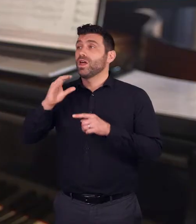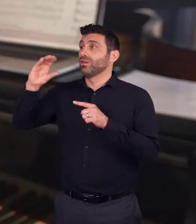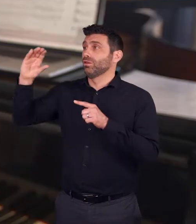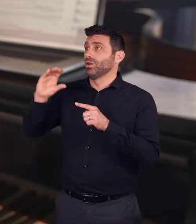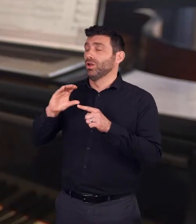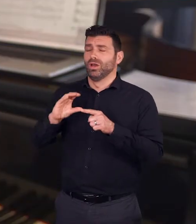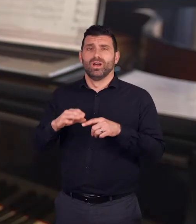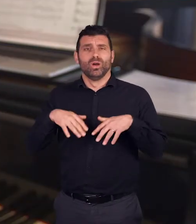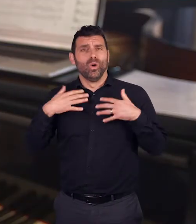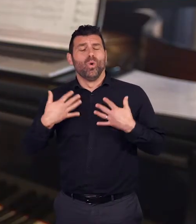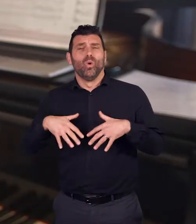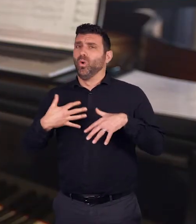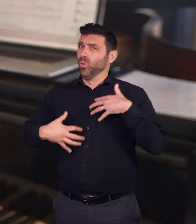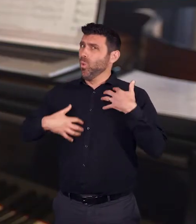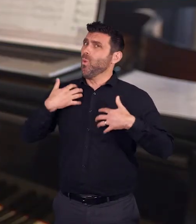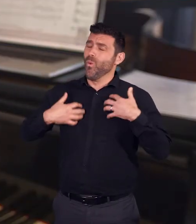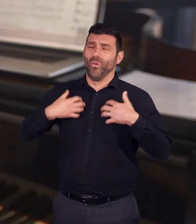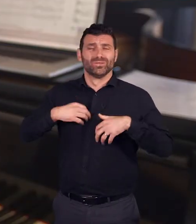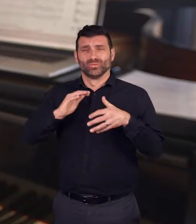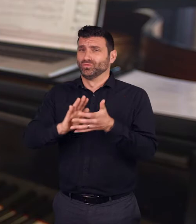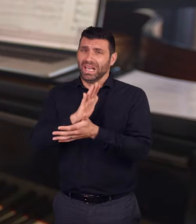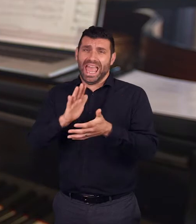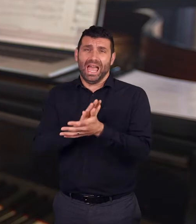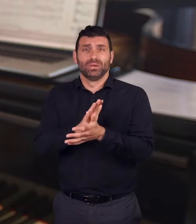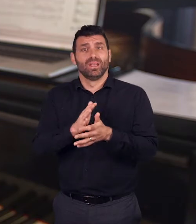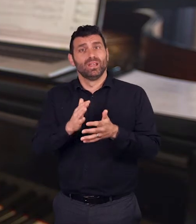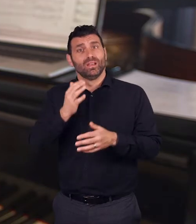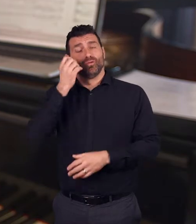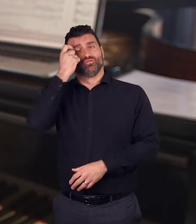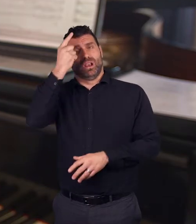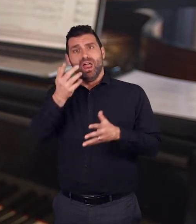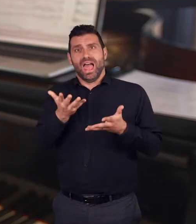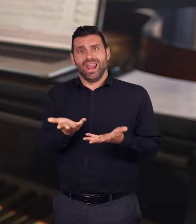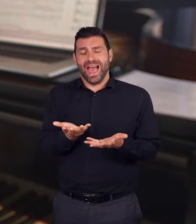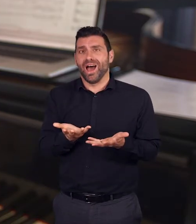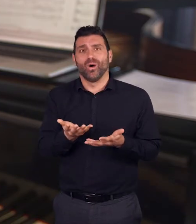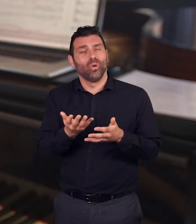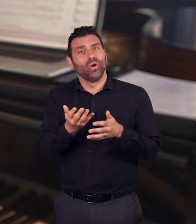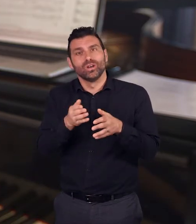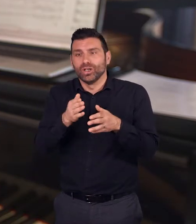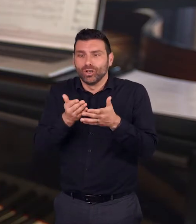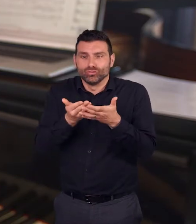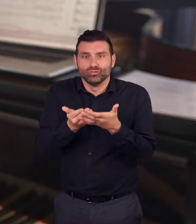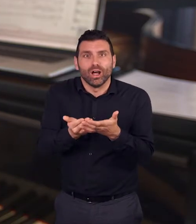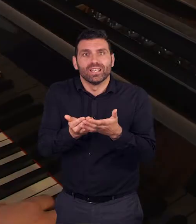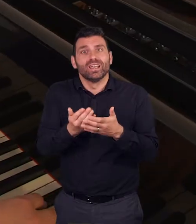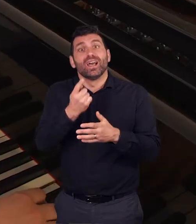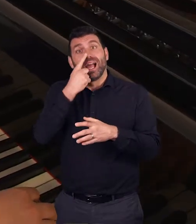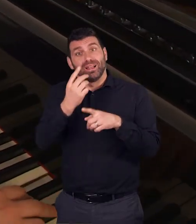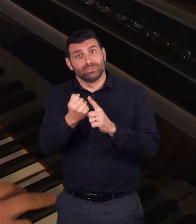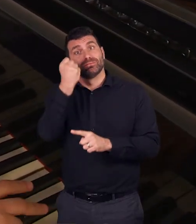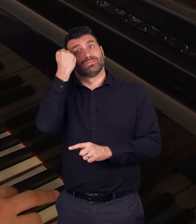I felt very very happy because I realized that I could now do my work